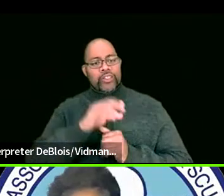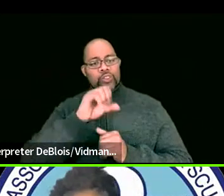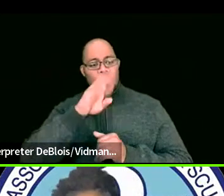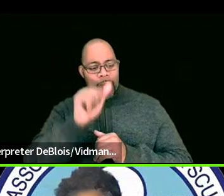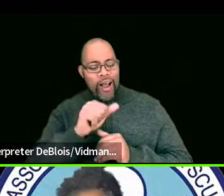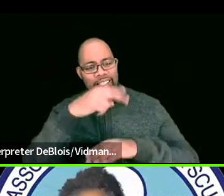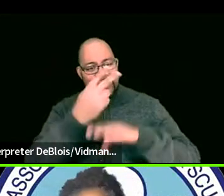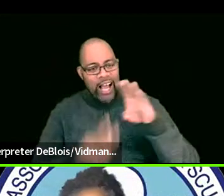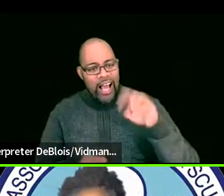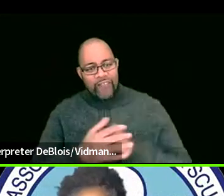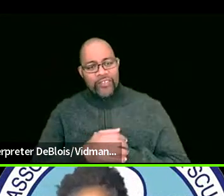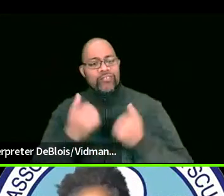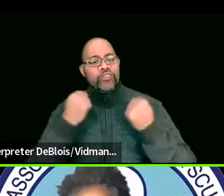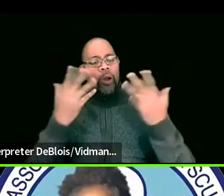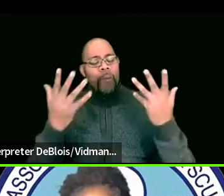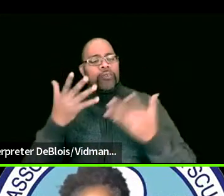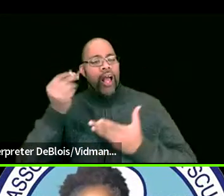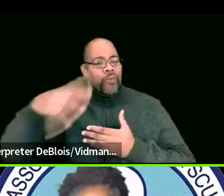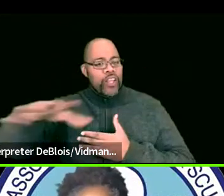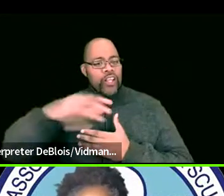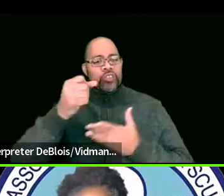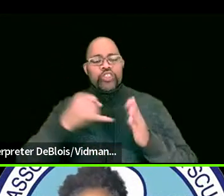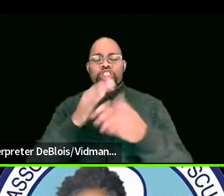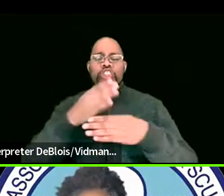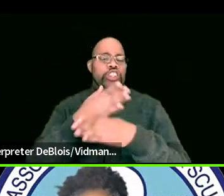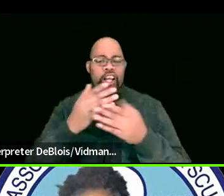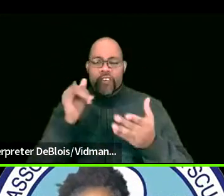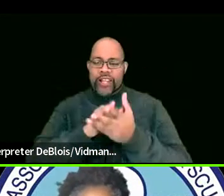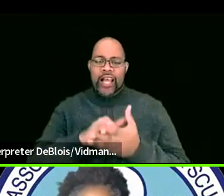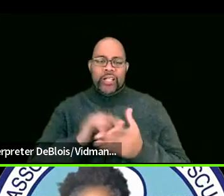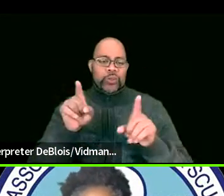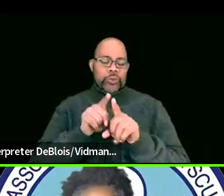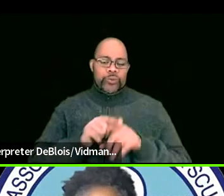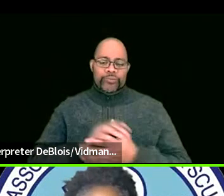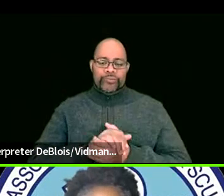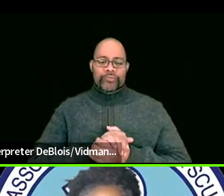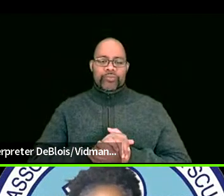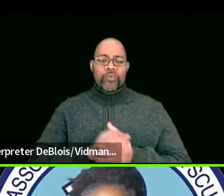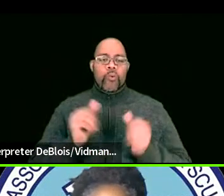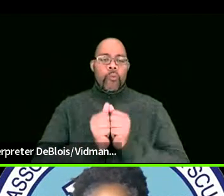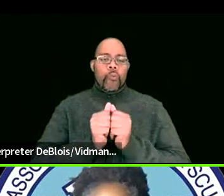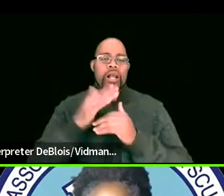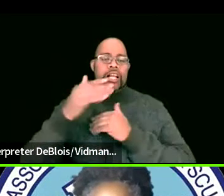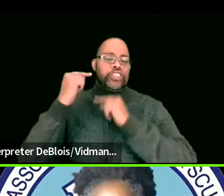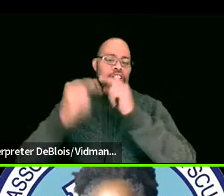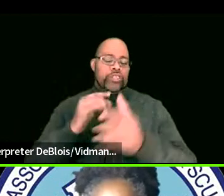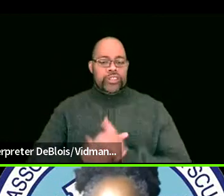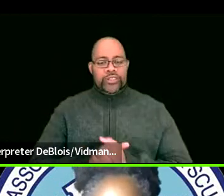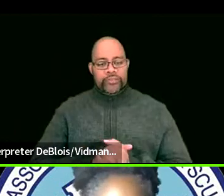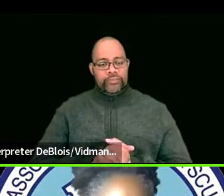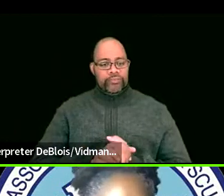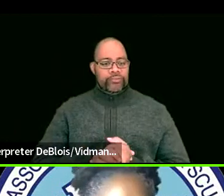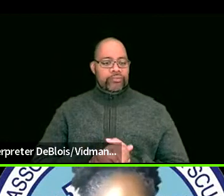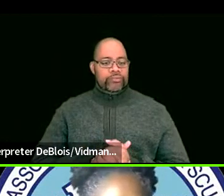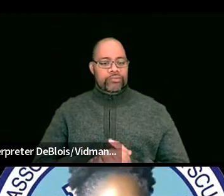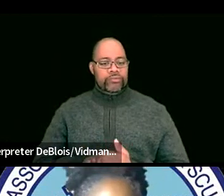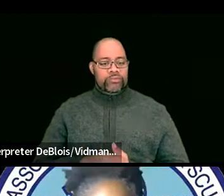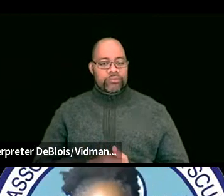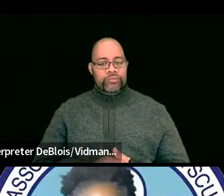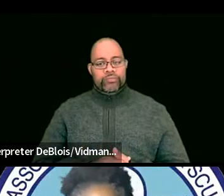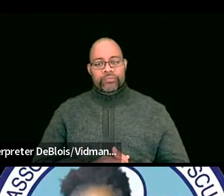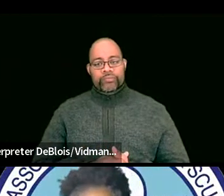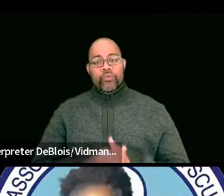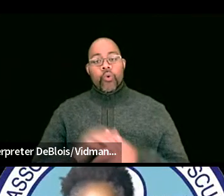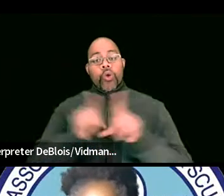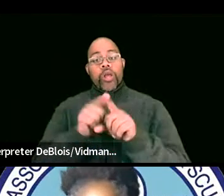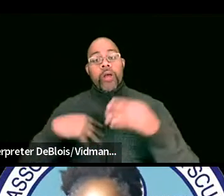diving. There's so much out there. So just share that too with the next generation. I would